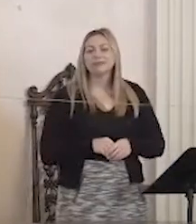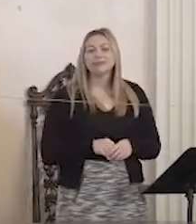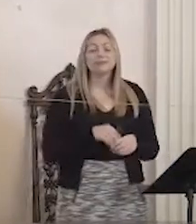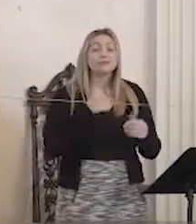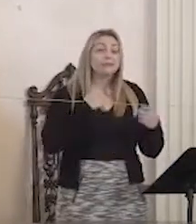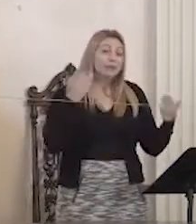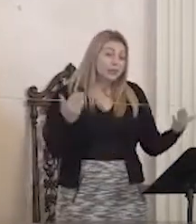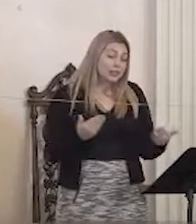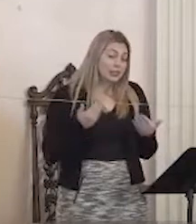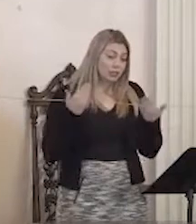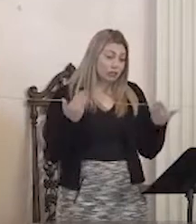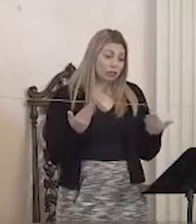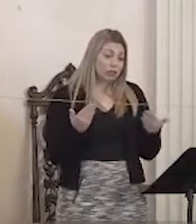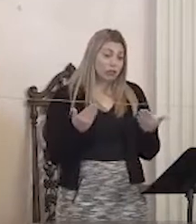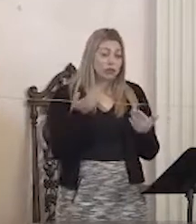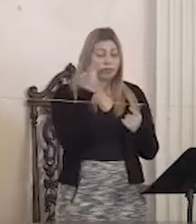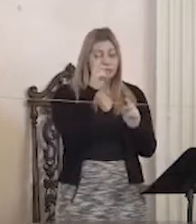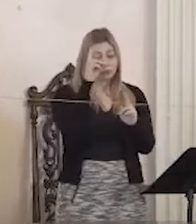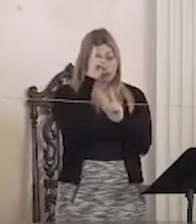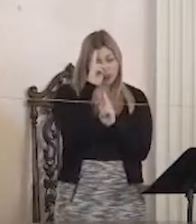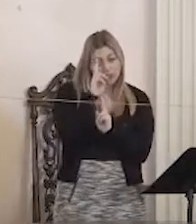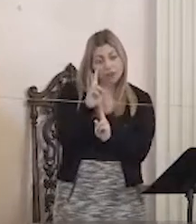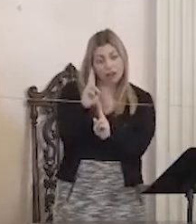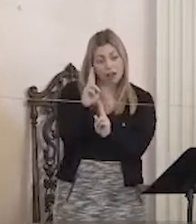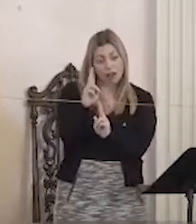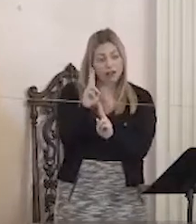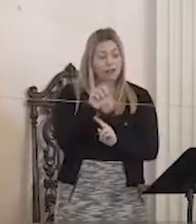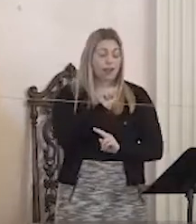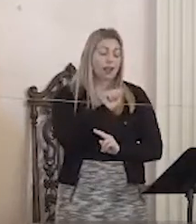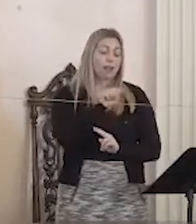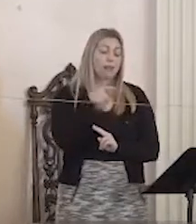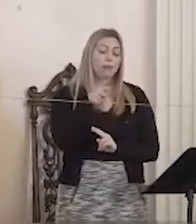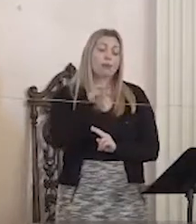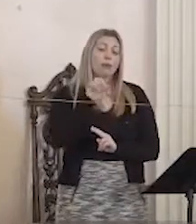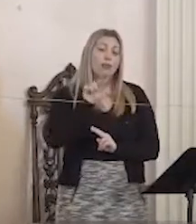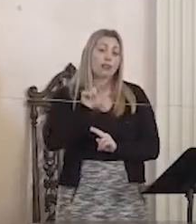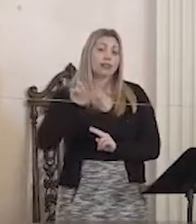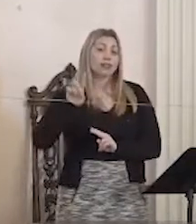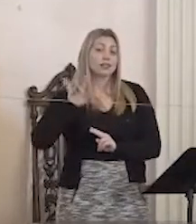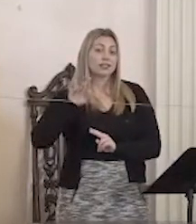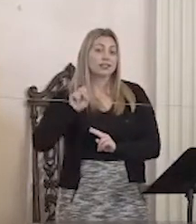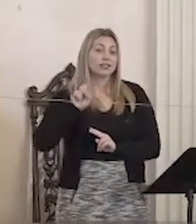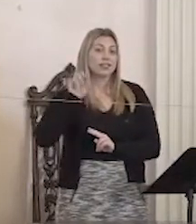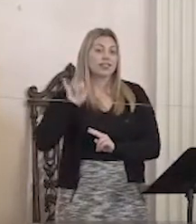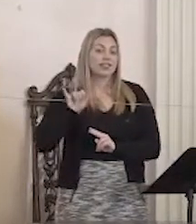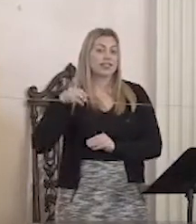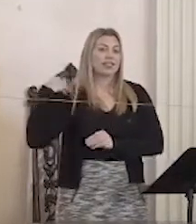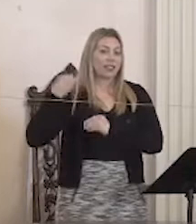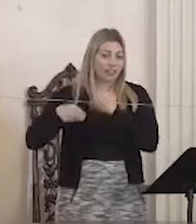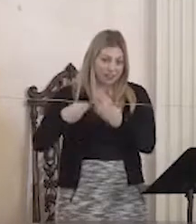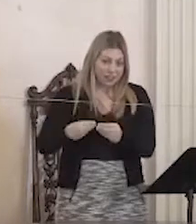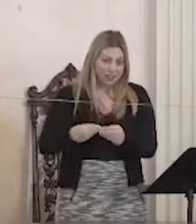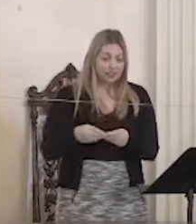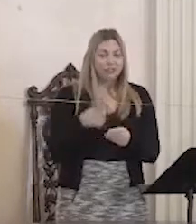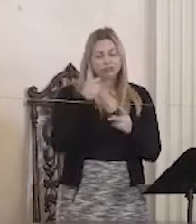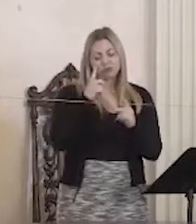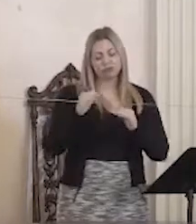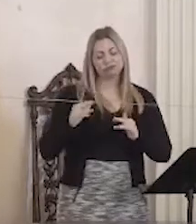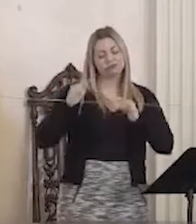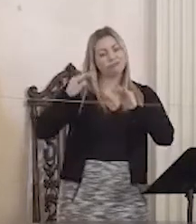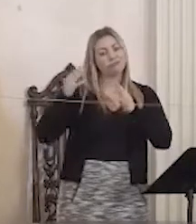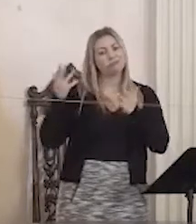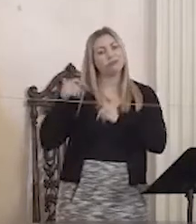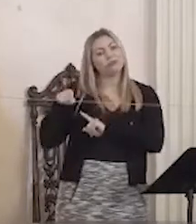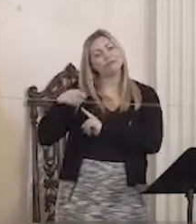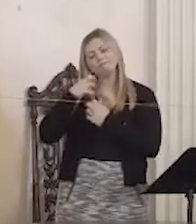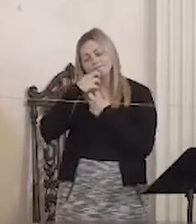I am here to honor A. Powell Davies' legacy, to advance what he